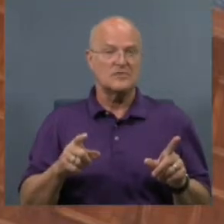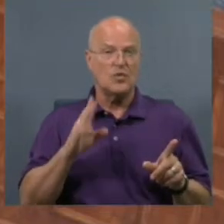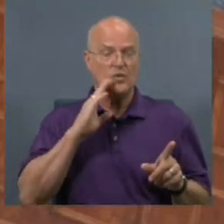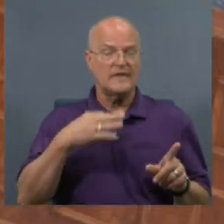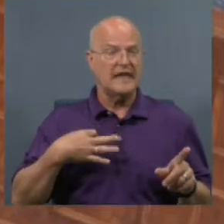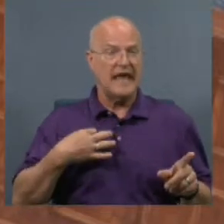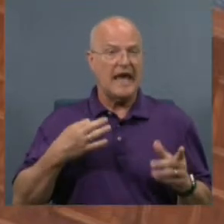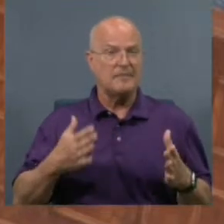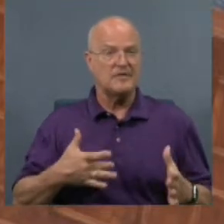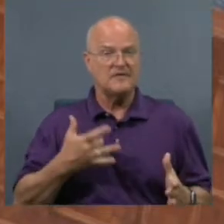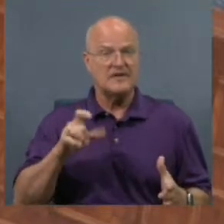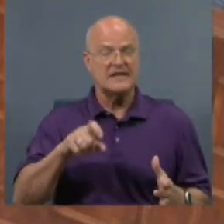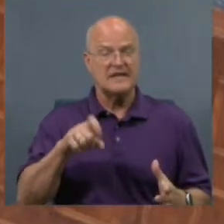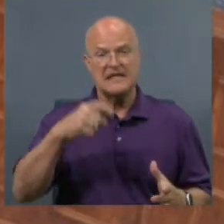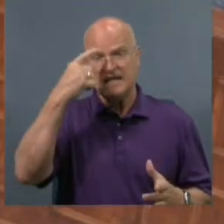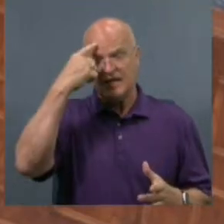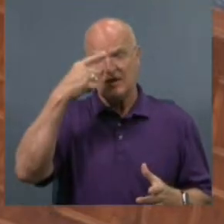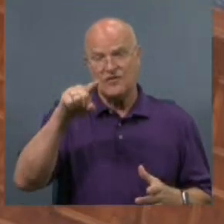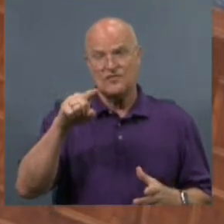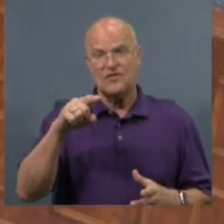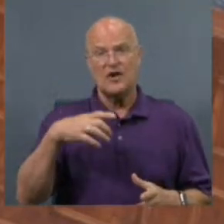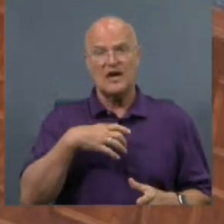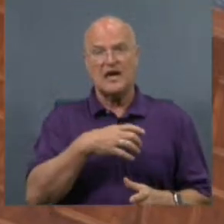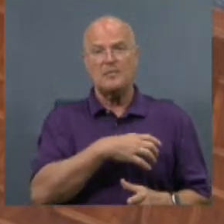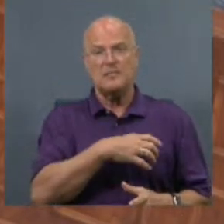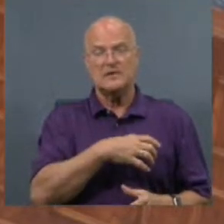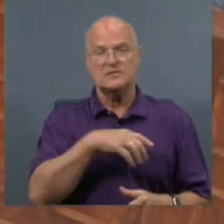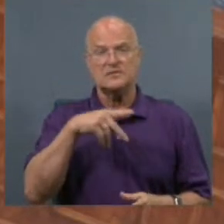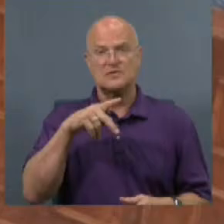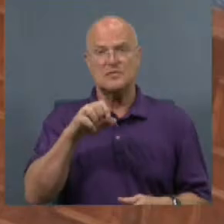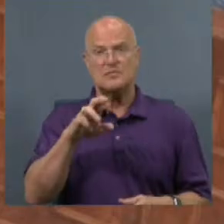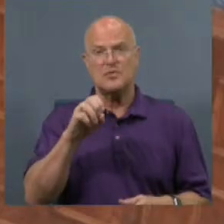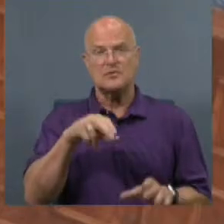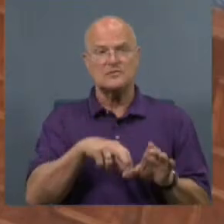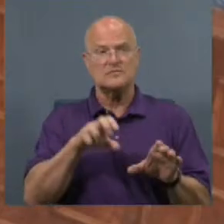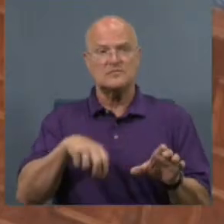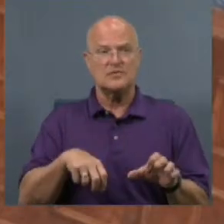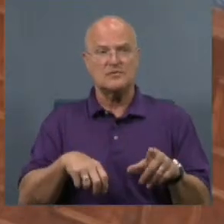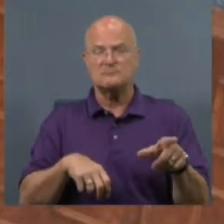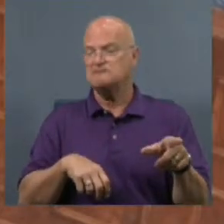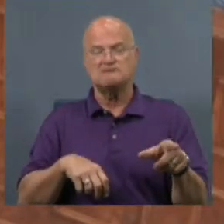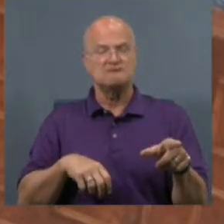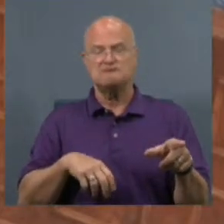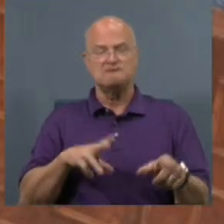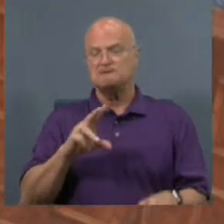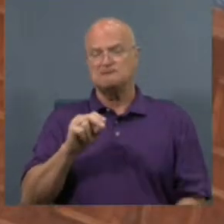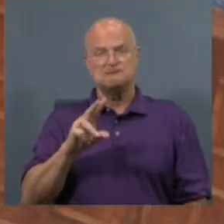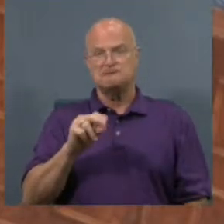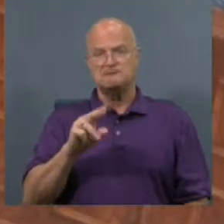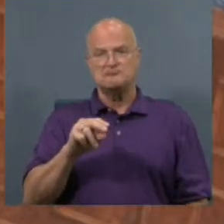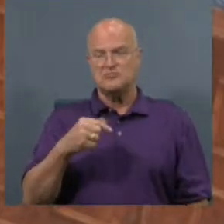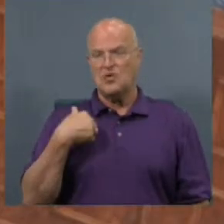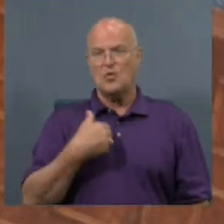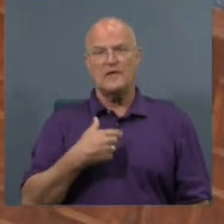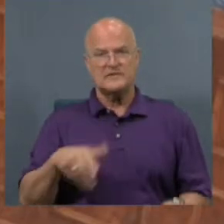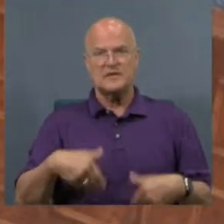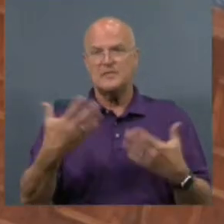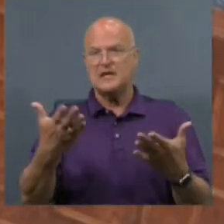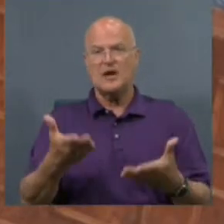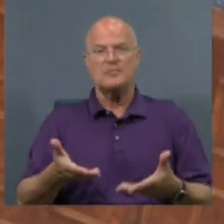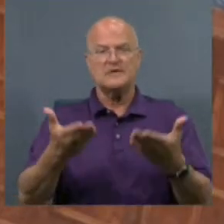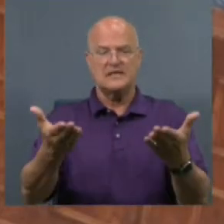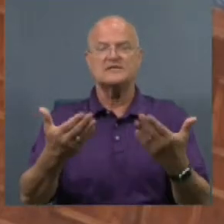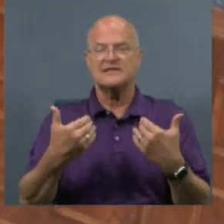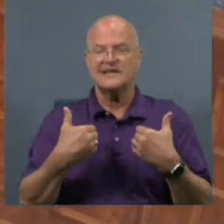applicant feel the need for Commissioner Person to recuse? I don't feel that's necessary. We have submitted our petition